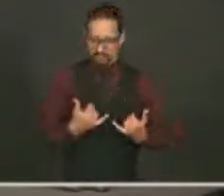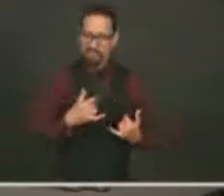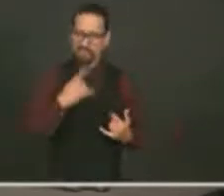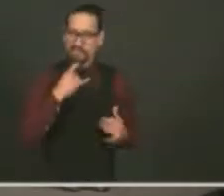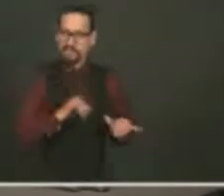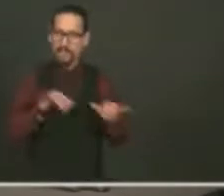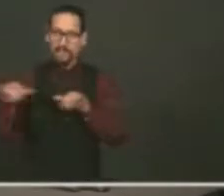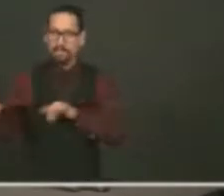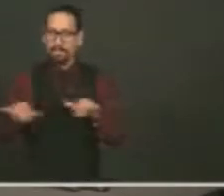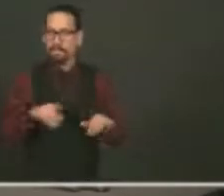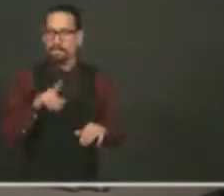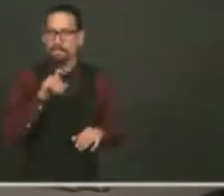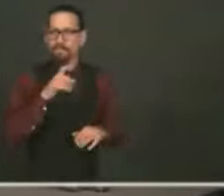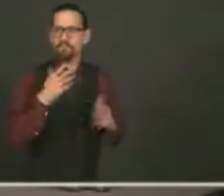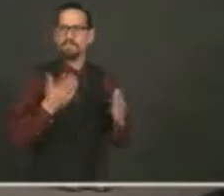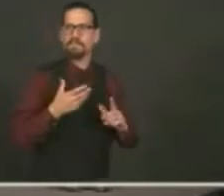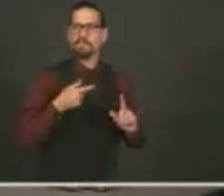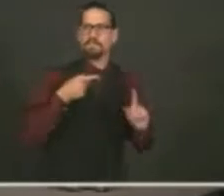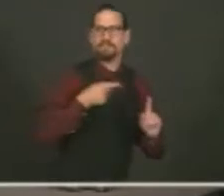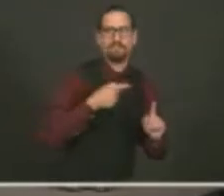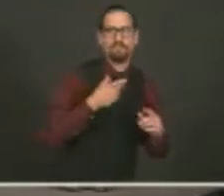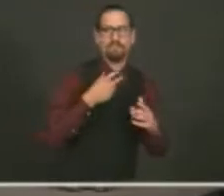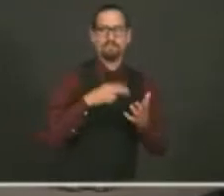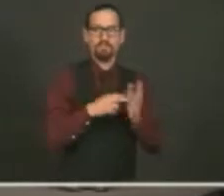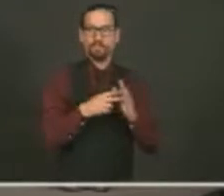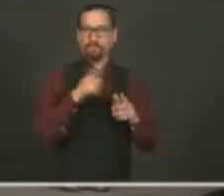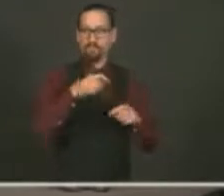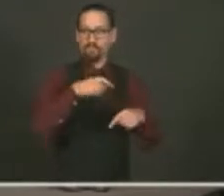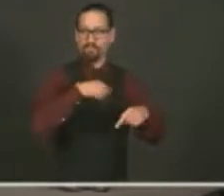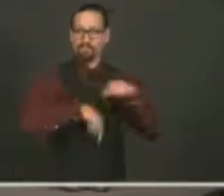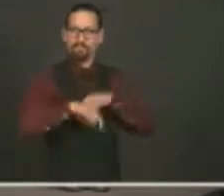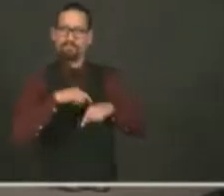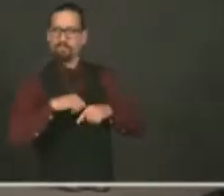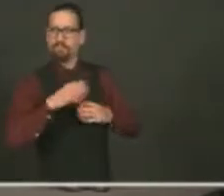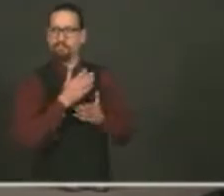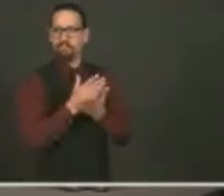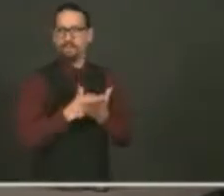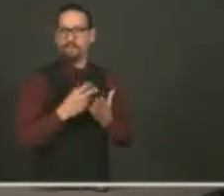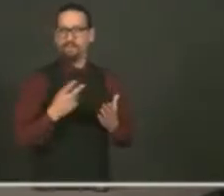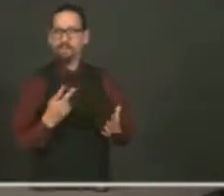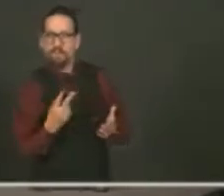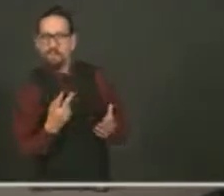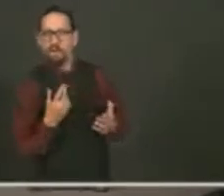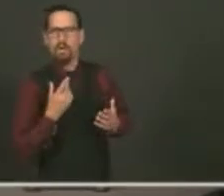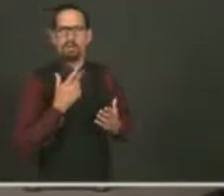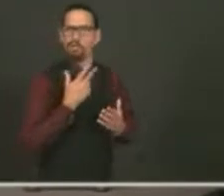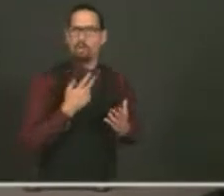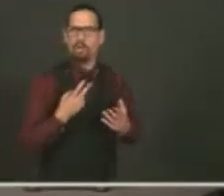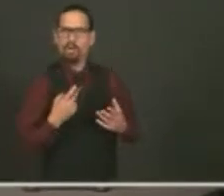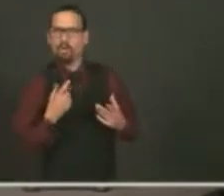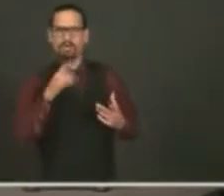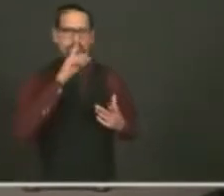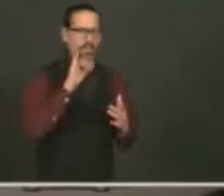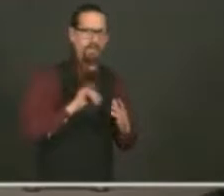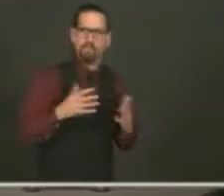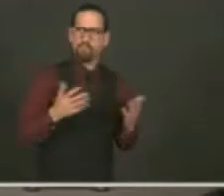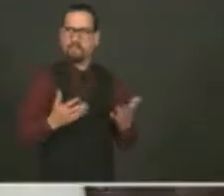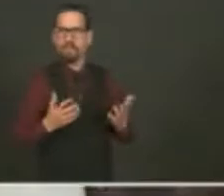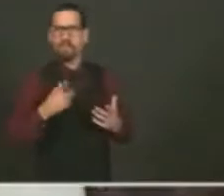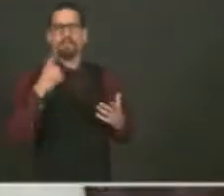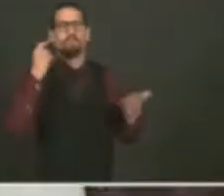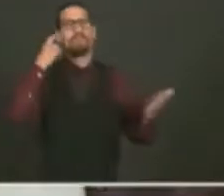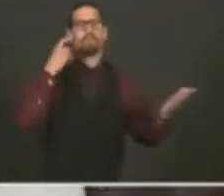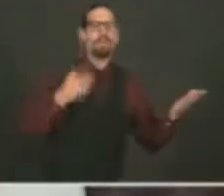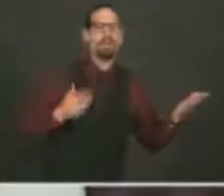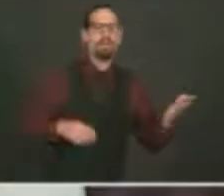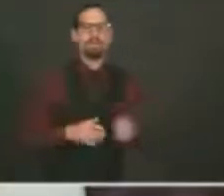of relapse into a lockdown? What are you hearing from inside the medical community about the status quo and where we're headed? So there'll